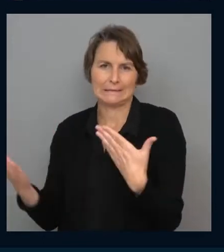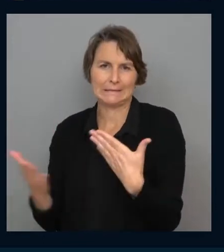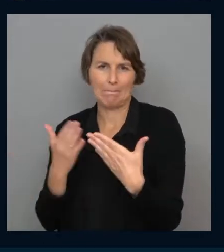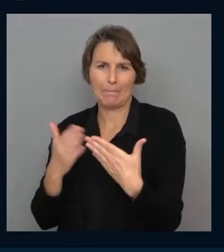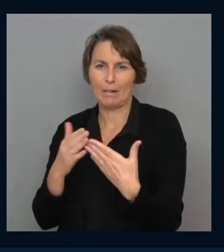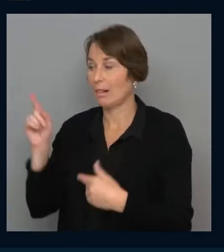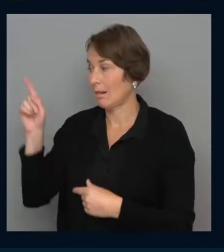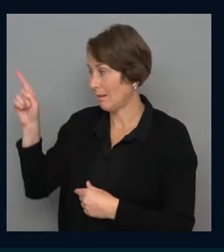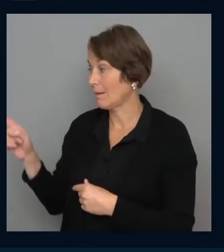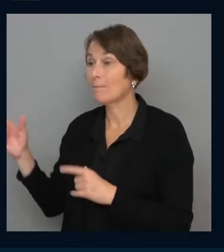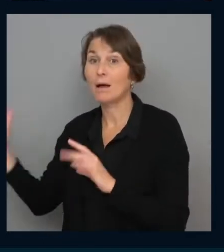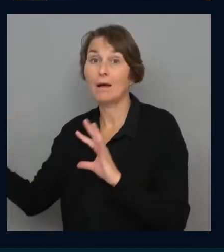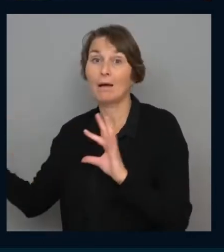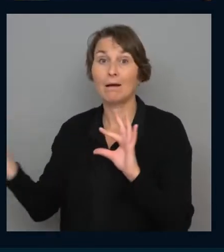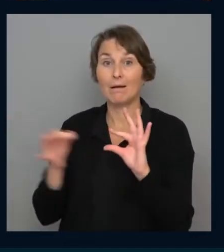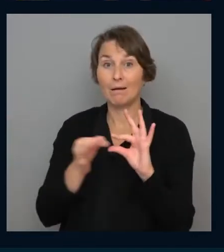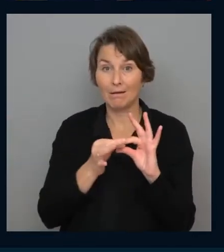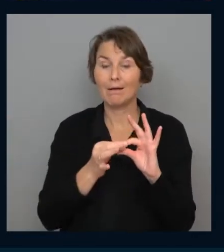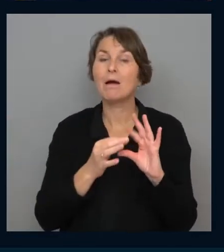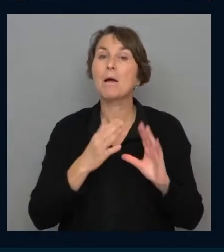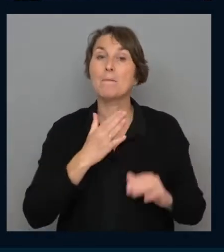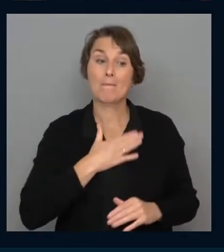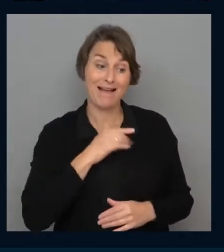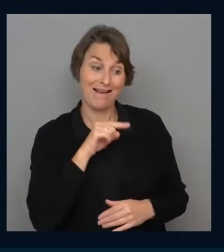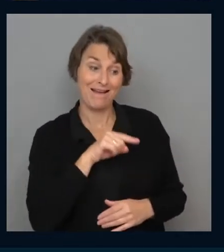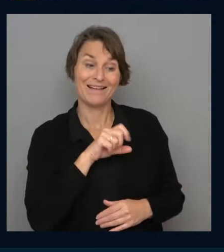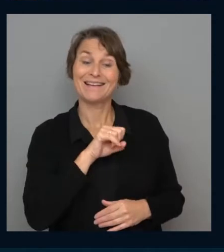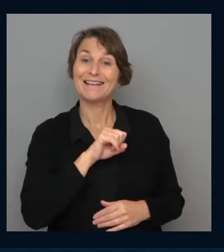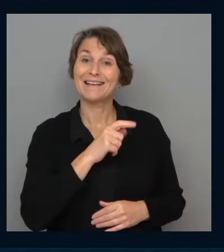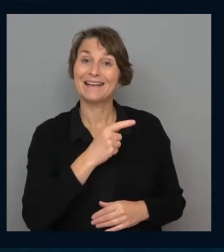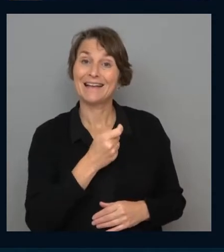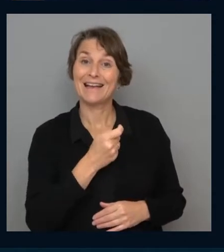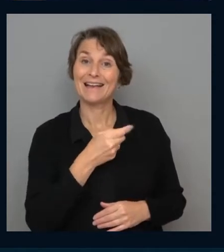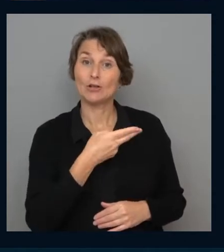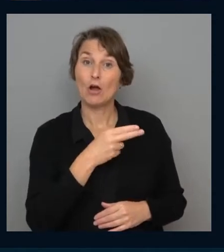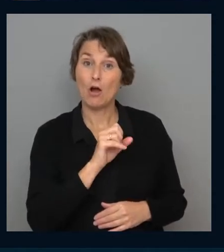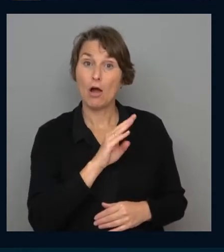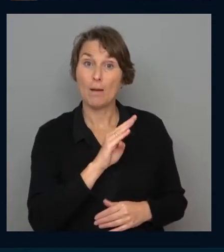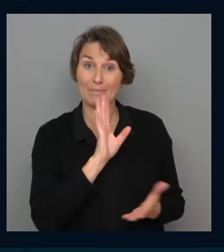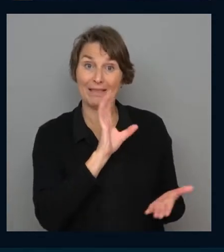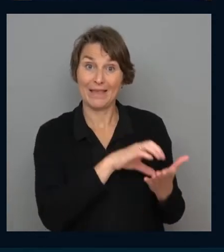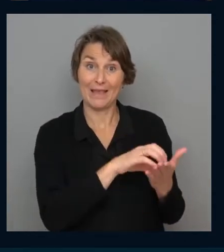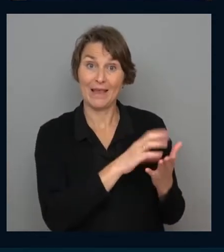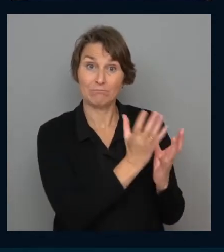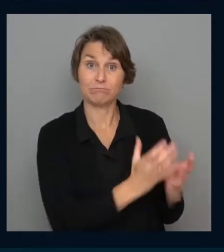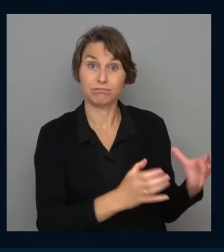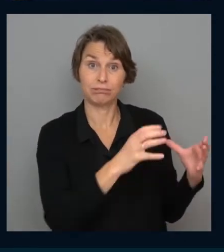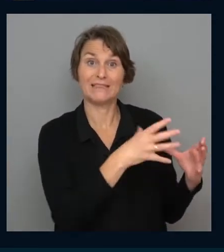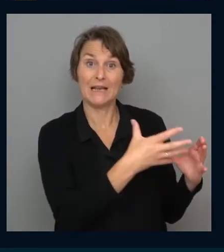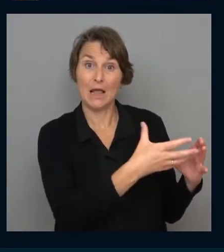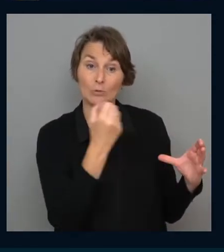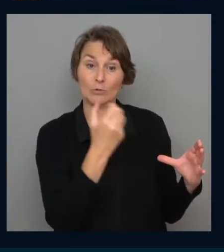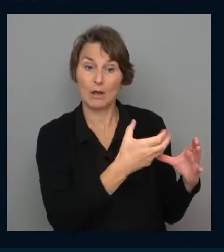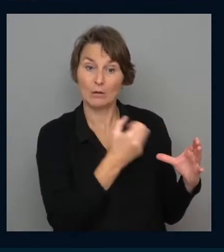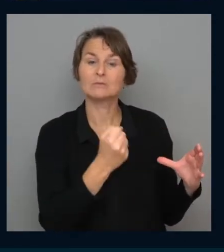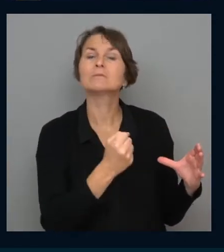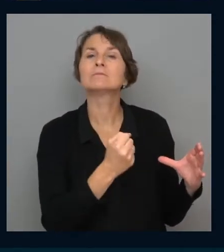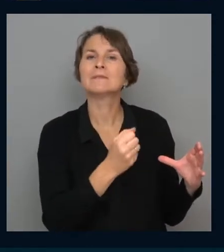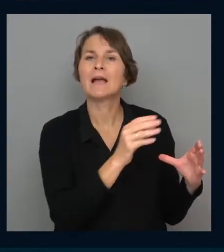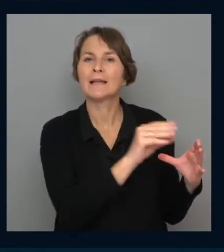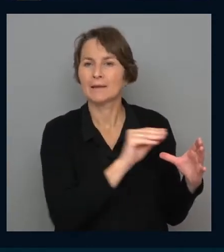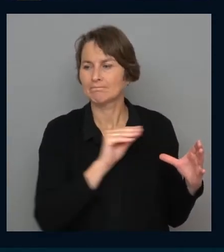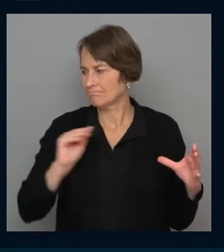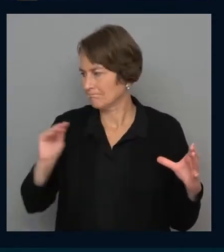GitHub repo. So while my source code is sitting in my GitHub repo, I want to edit it from VS Code.